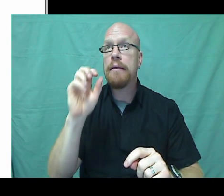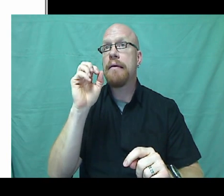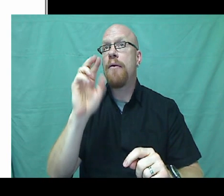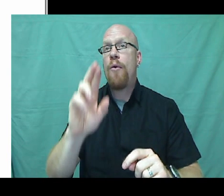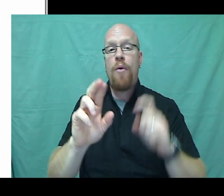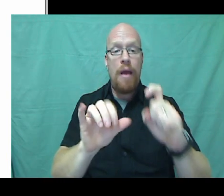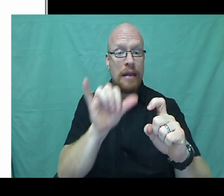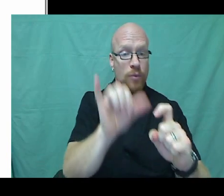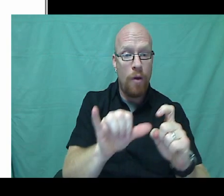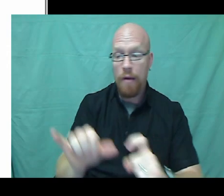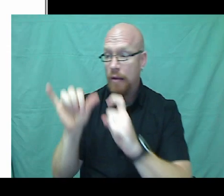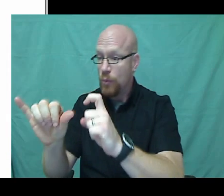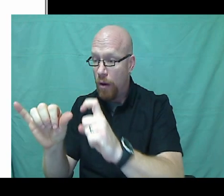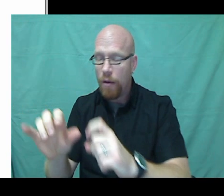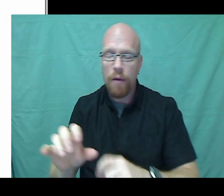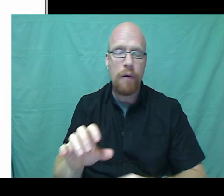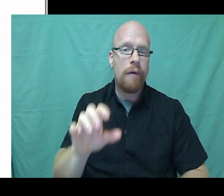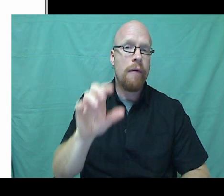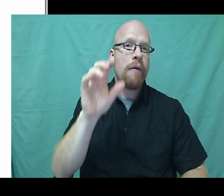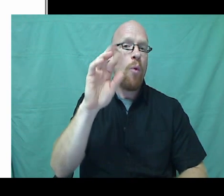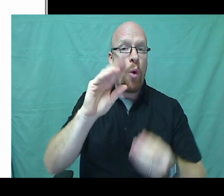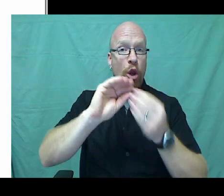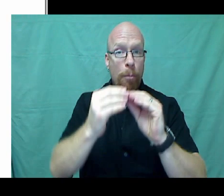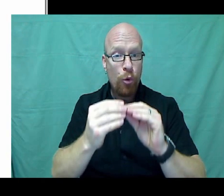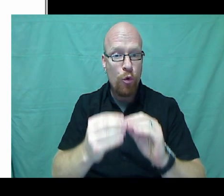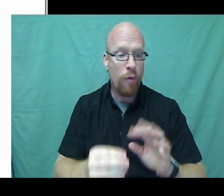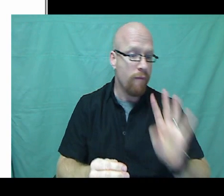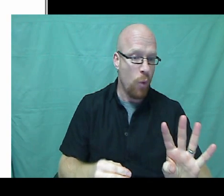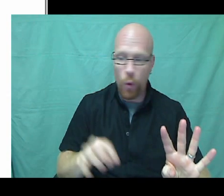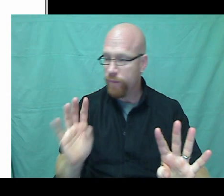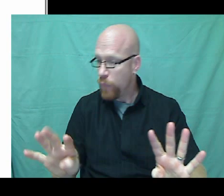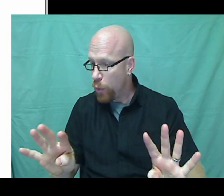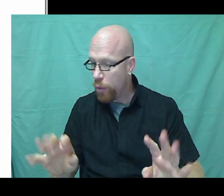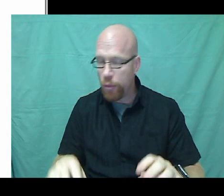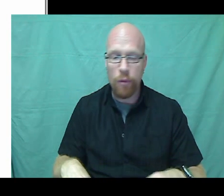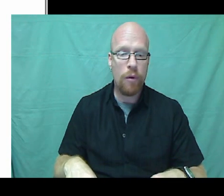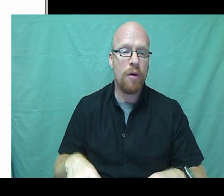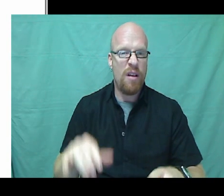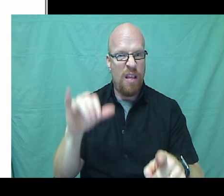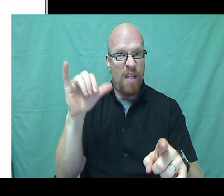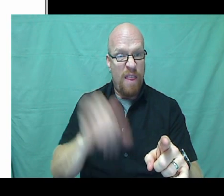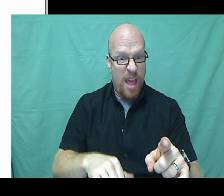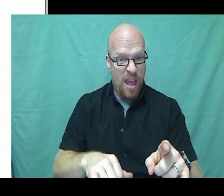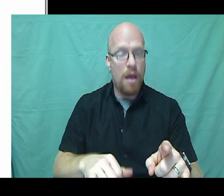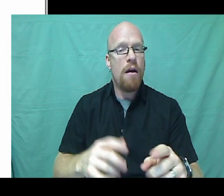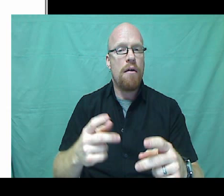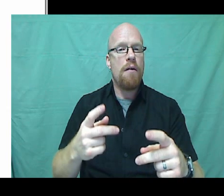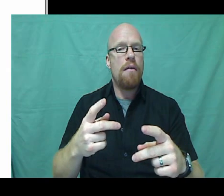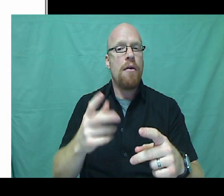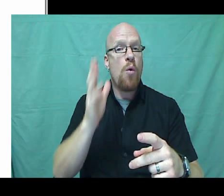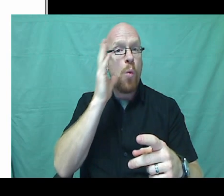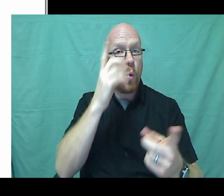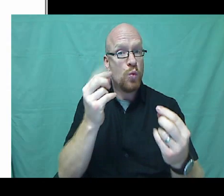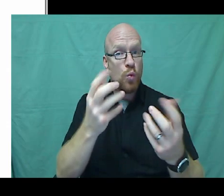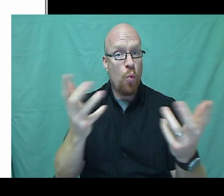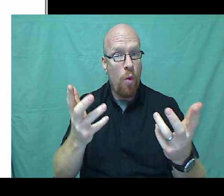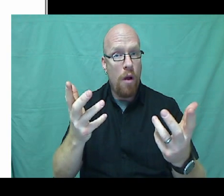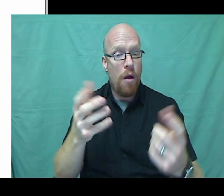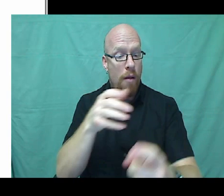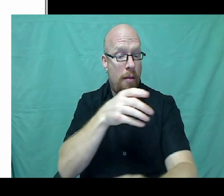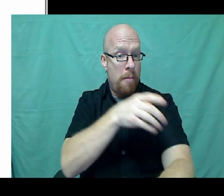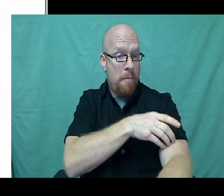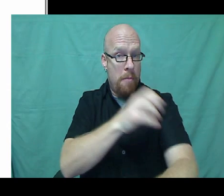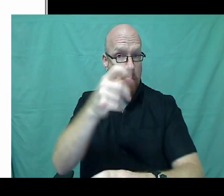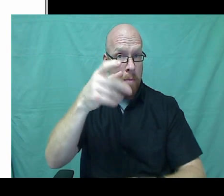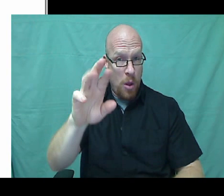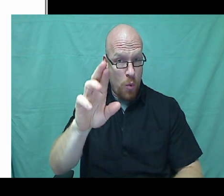one, or x and y, or a number like 4 and 4. When we multiply these two